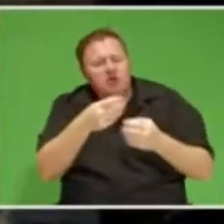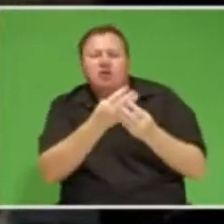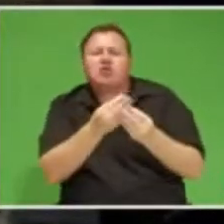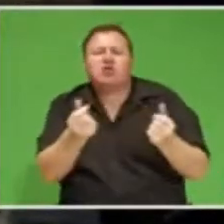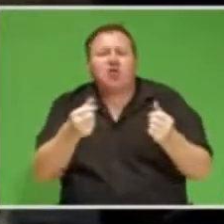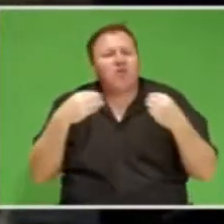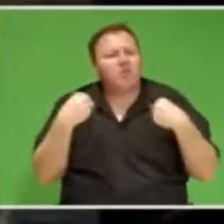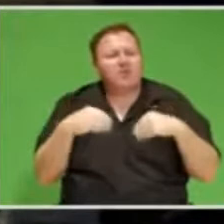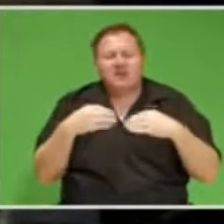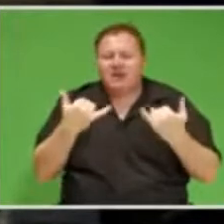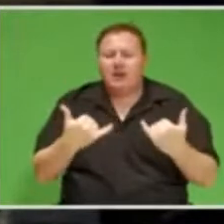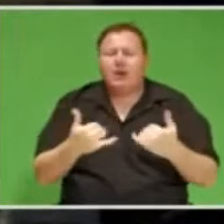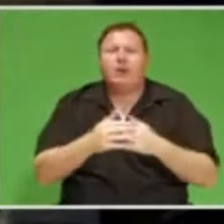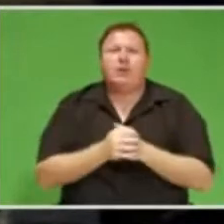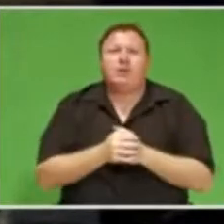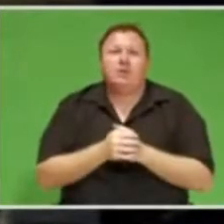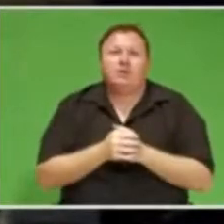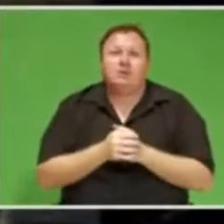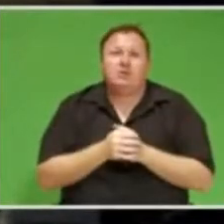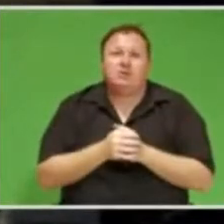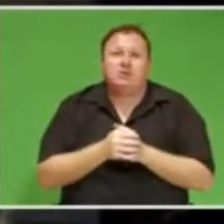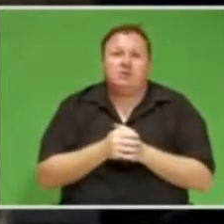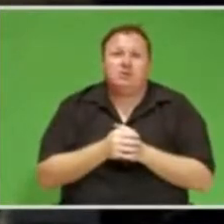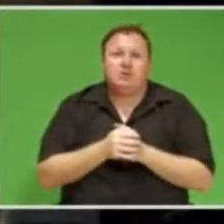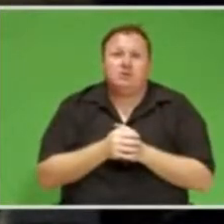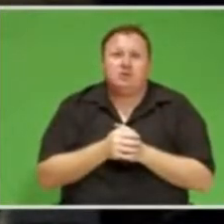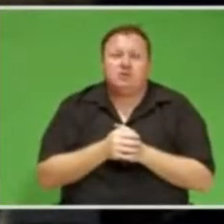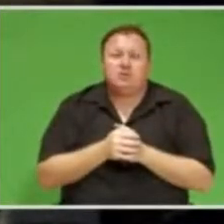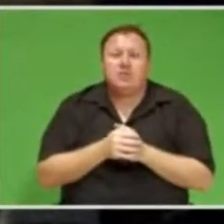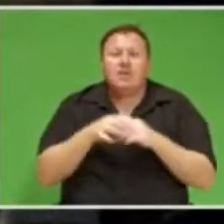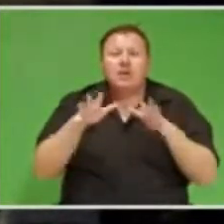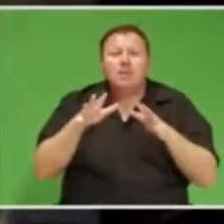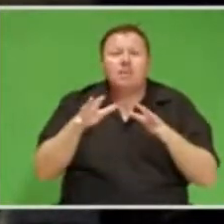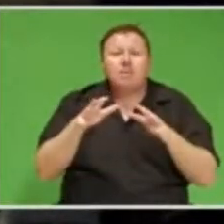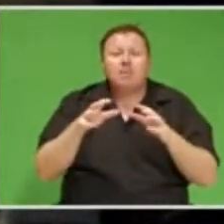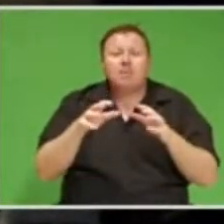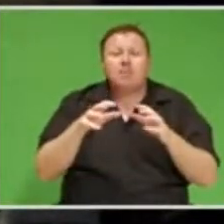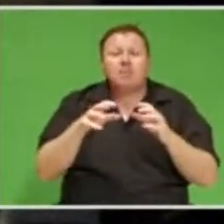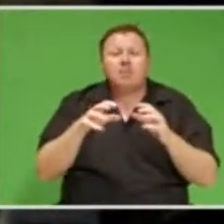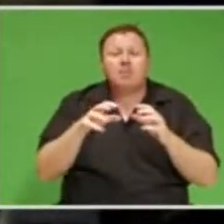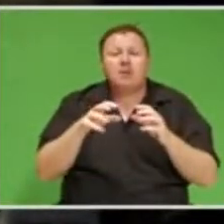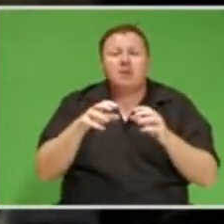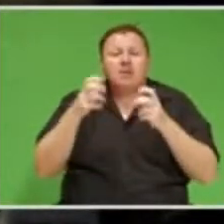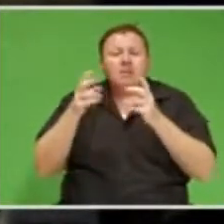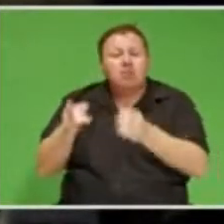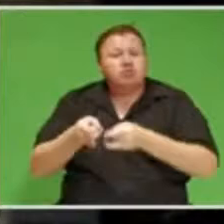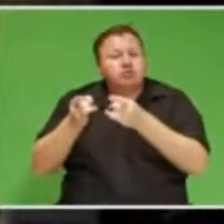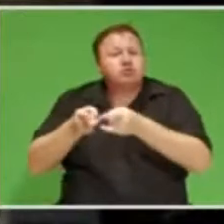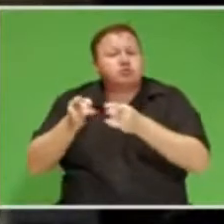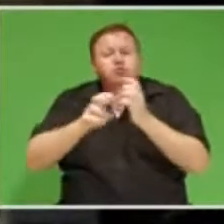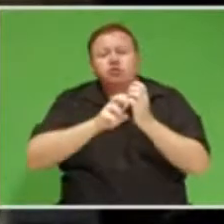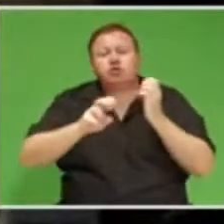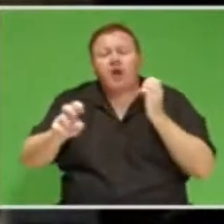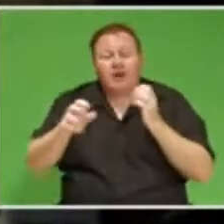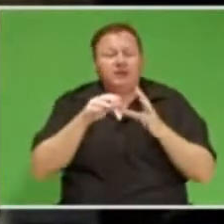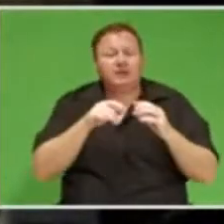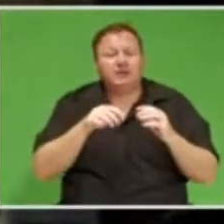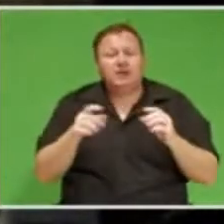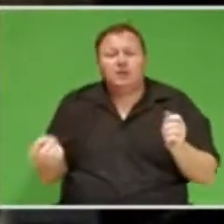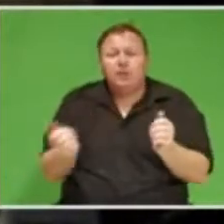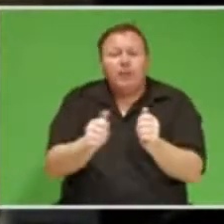have faced challenges in the transportation of commuters on passenger rail, and this has been raised